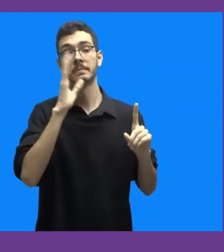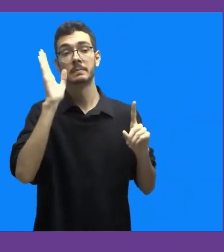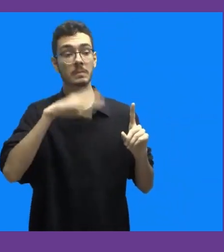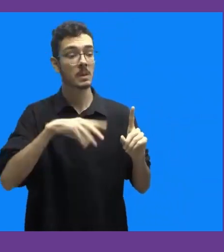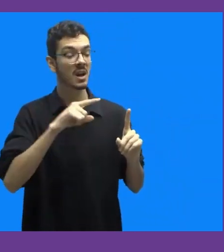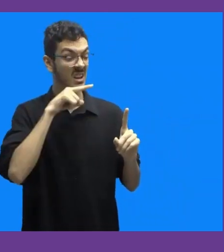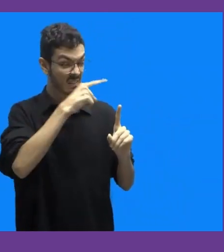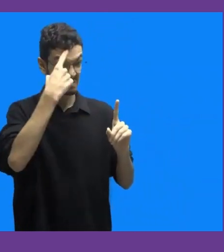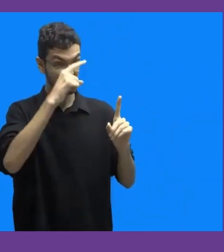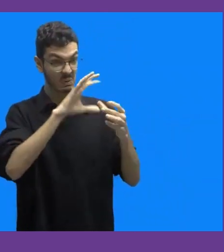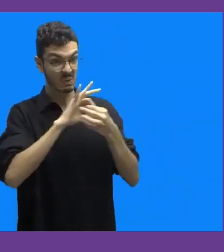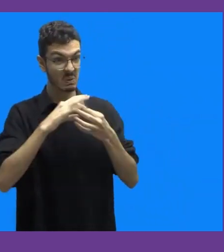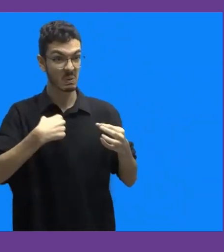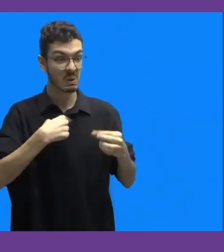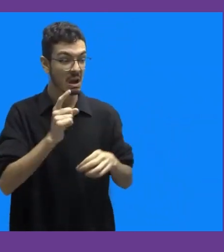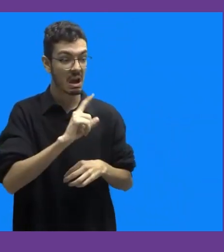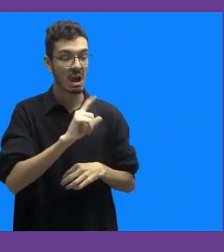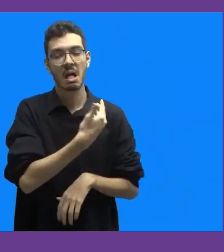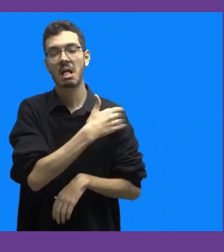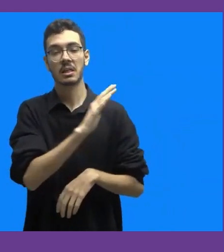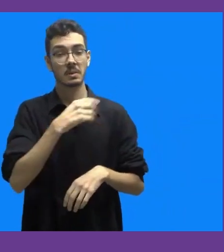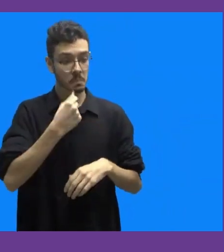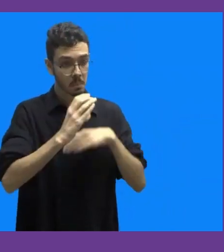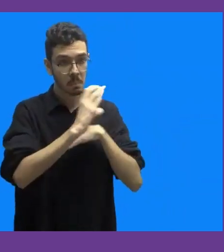brutally honest. Thank you so much, Anne. I don't